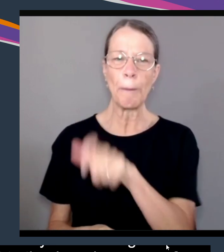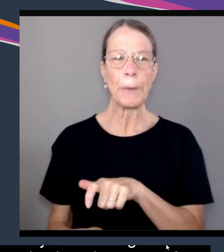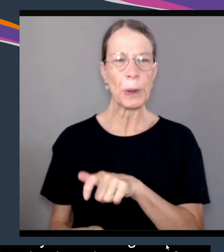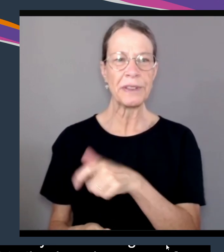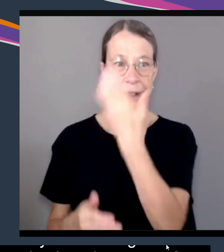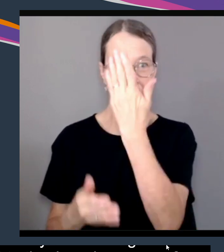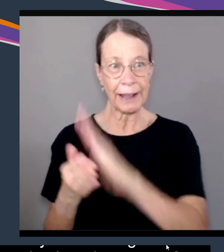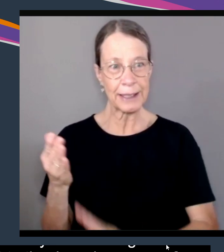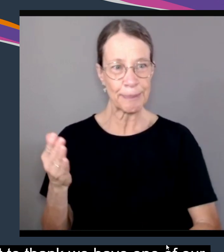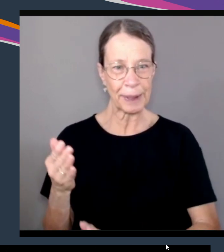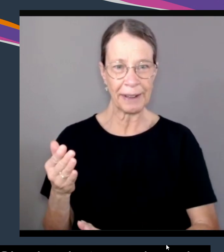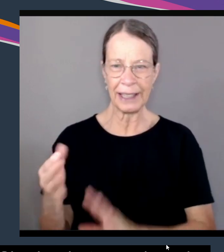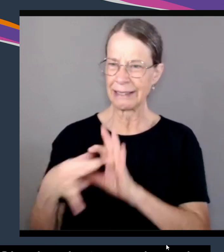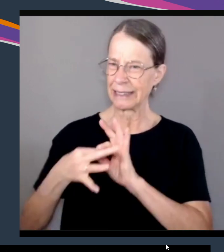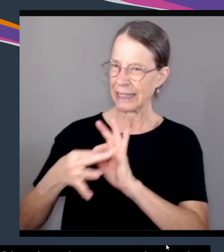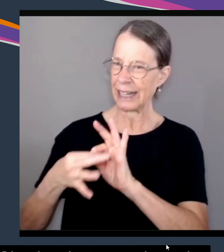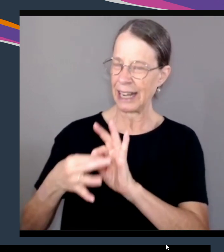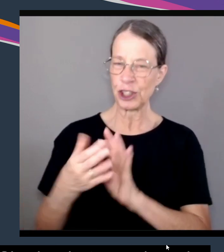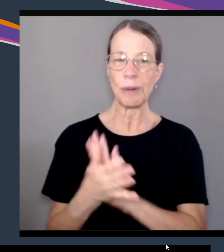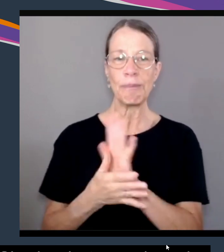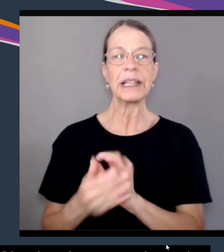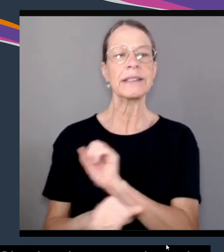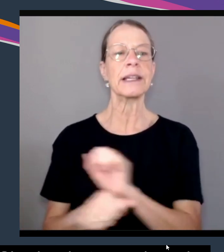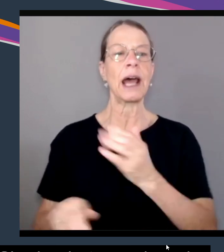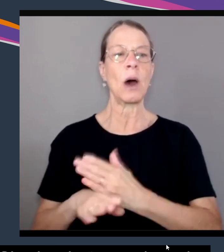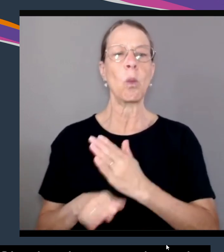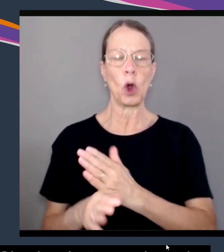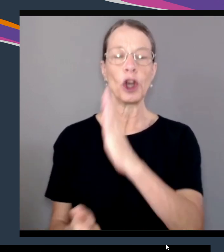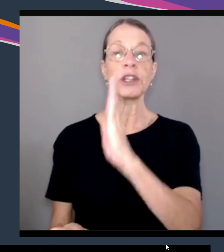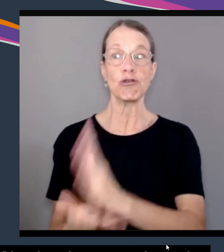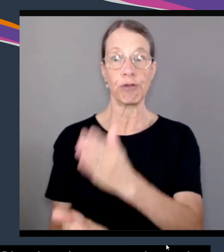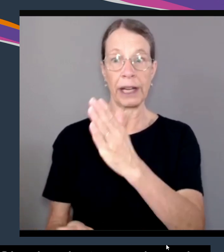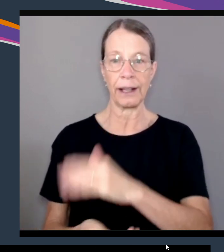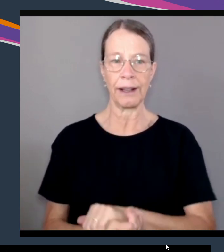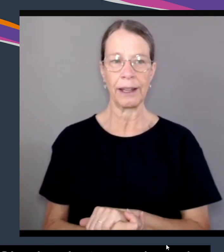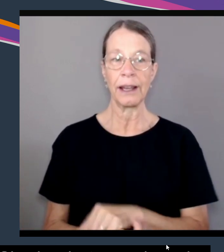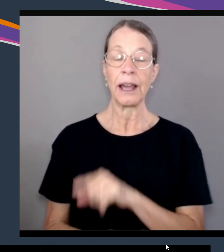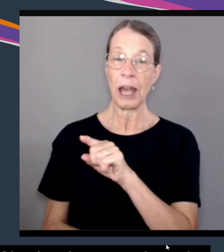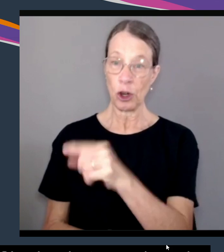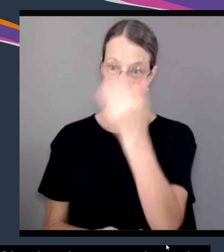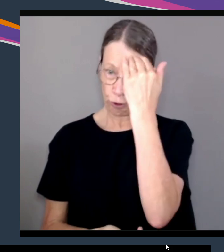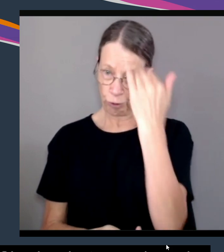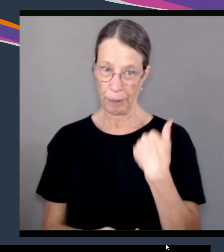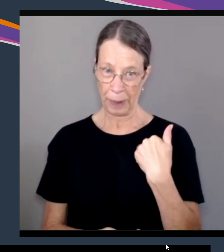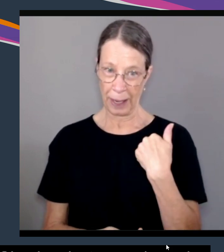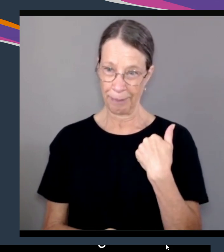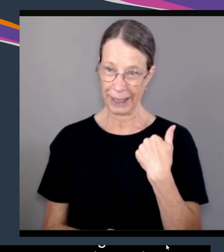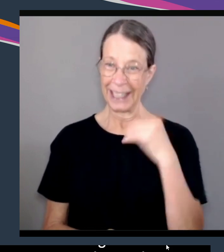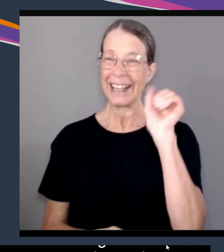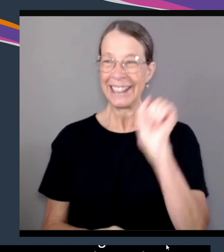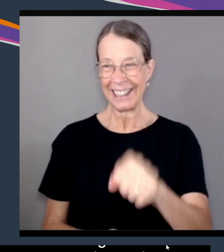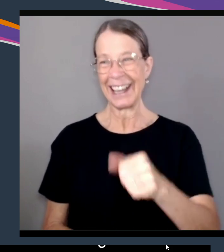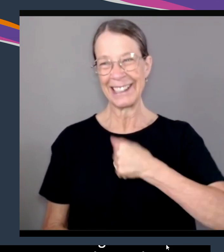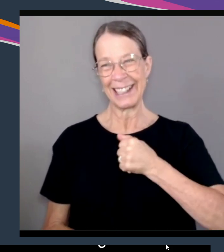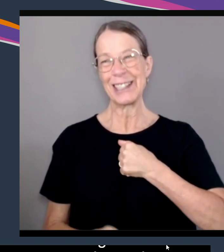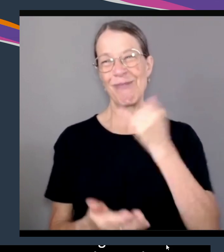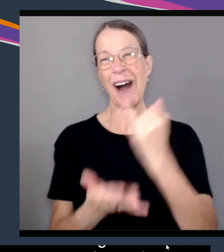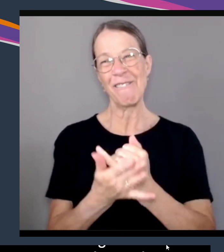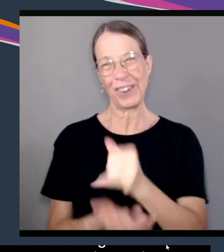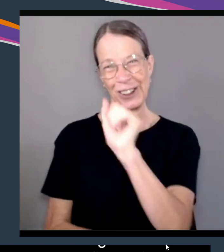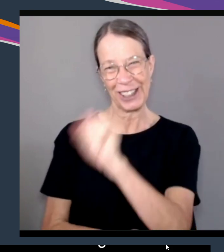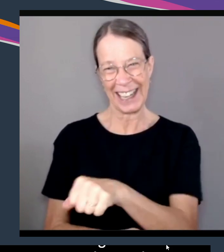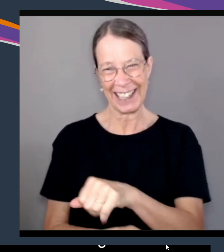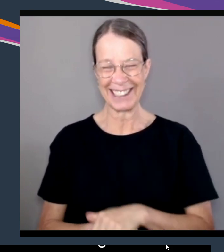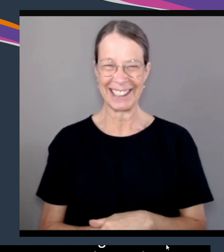it keeps the work we do real. And you also remind me, yes, it's my fault. I do want to